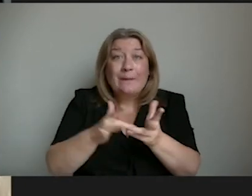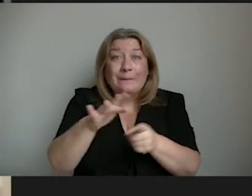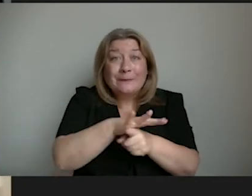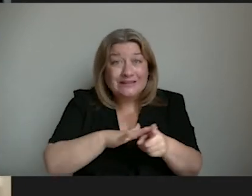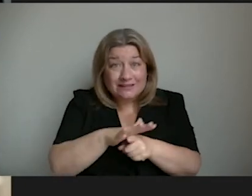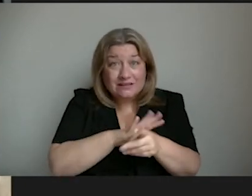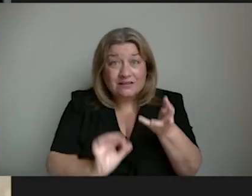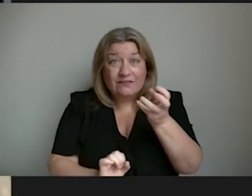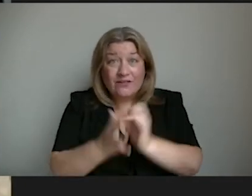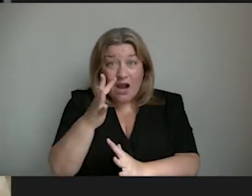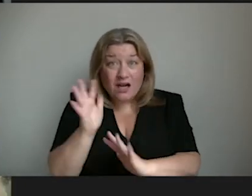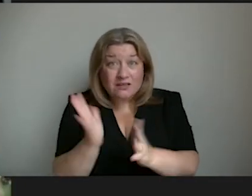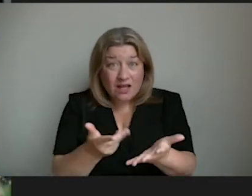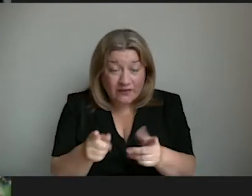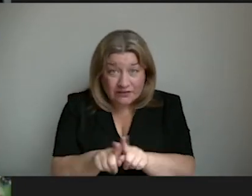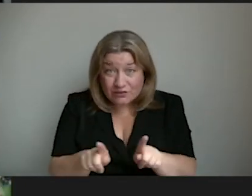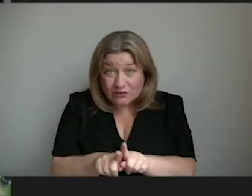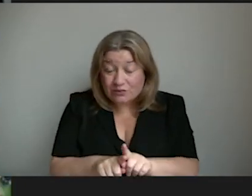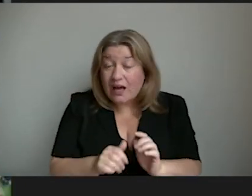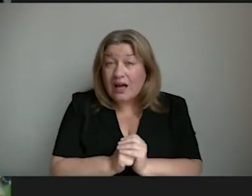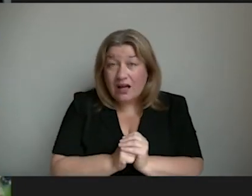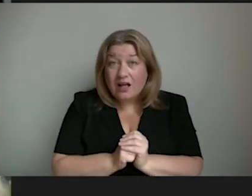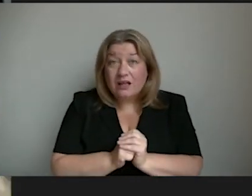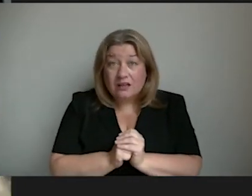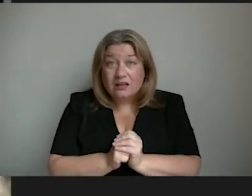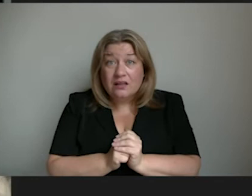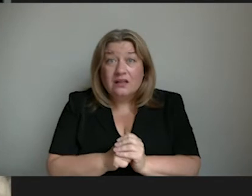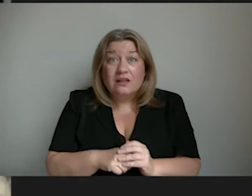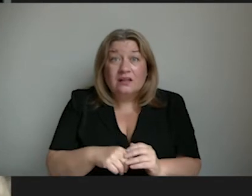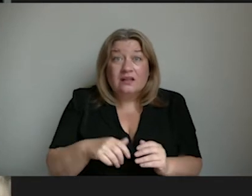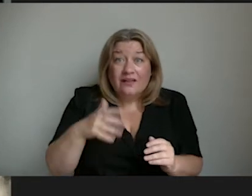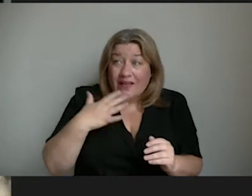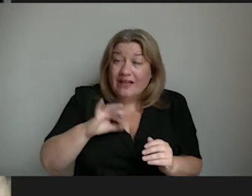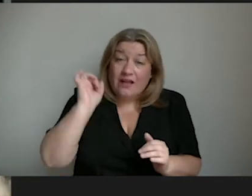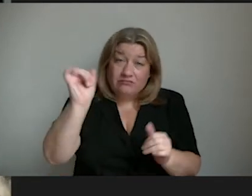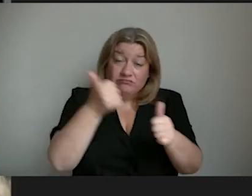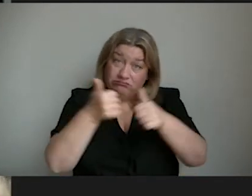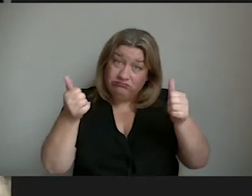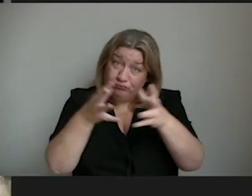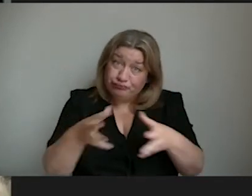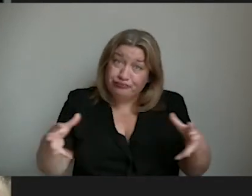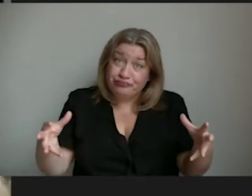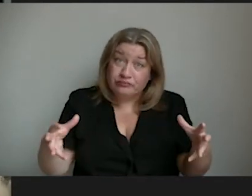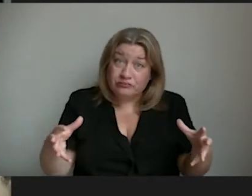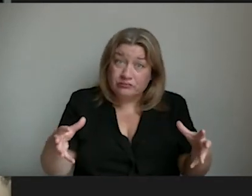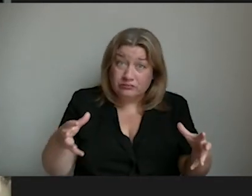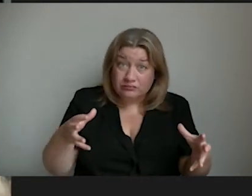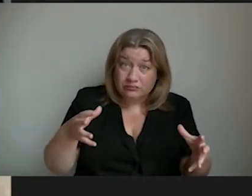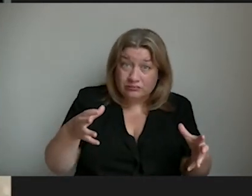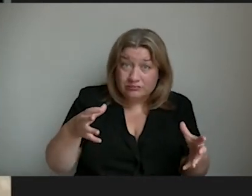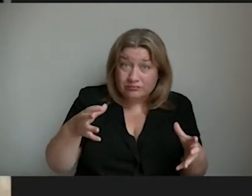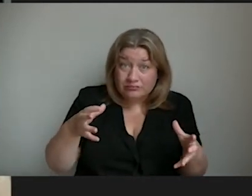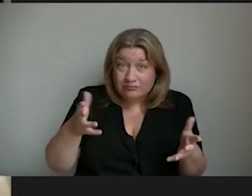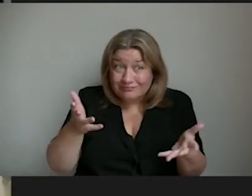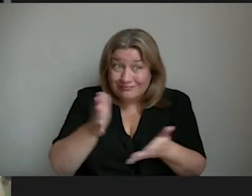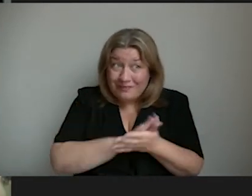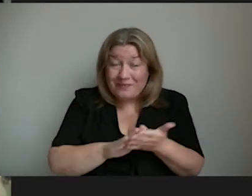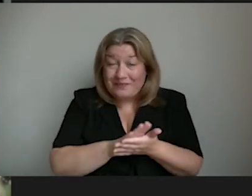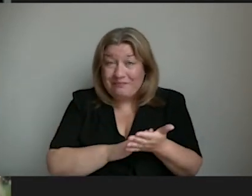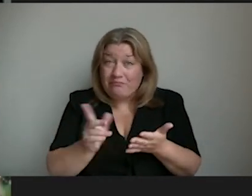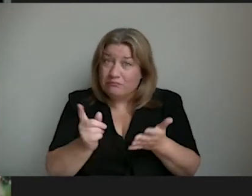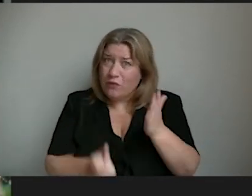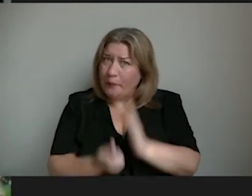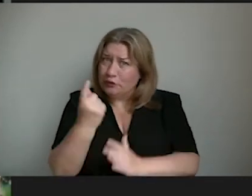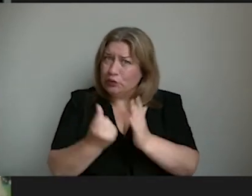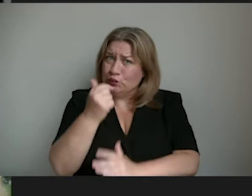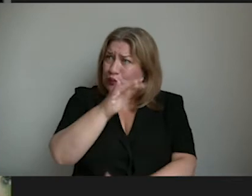West Midlands Fire, so definitely people that you would want to get involved in, and obviously that want to invest and grow their company. So